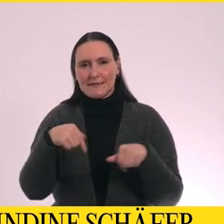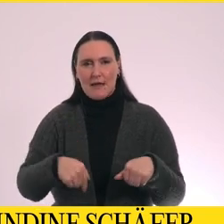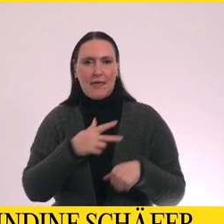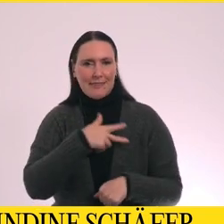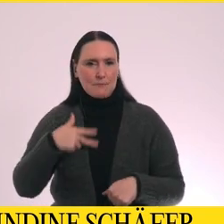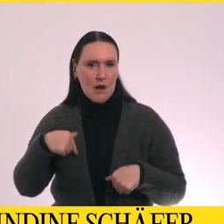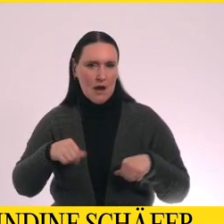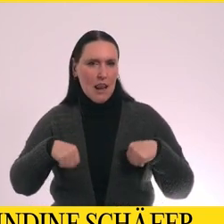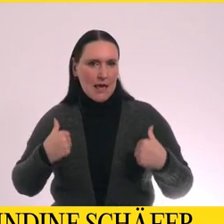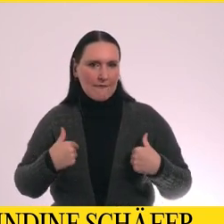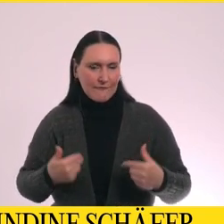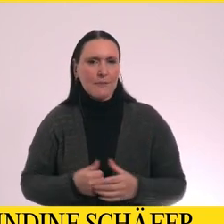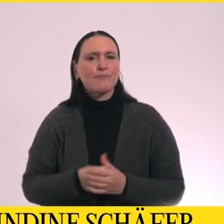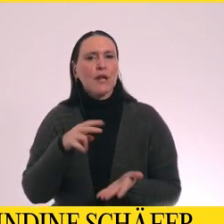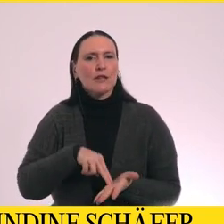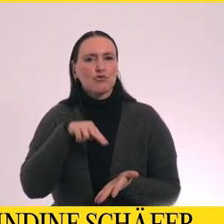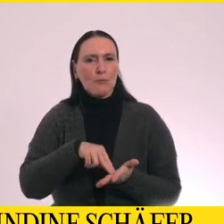like, pretty fairly,